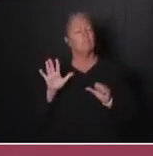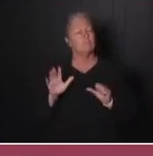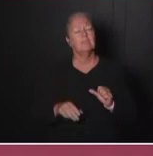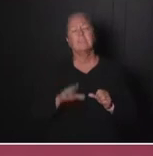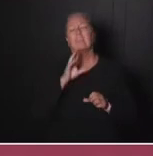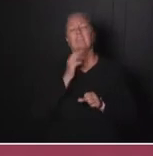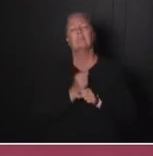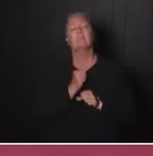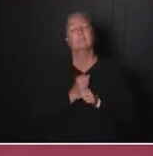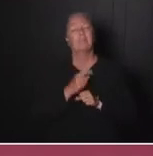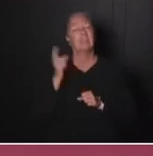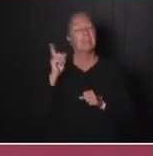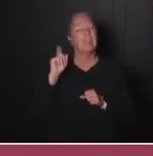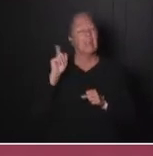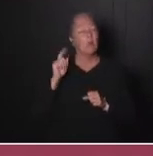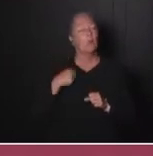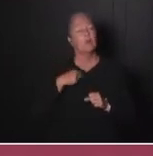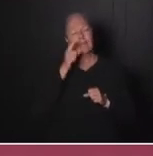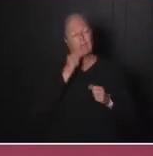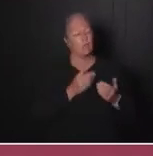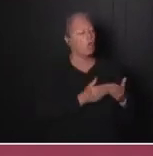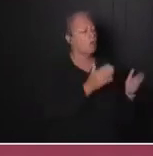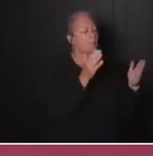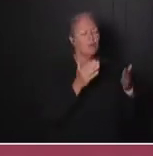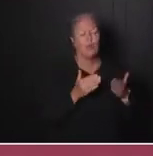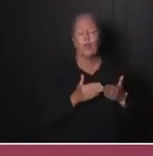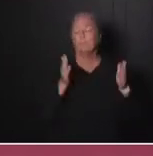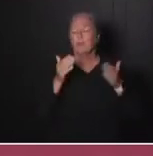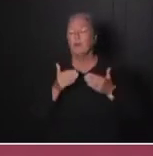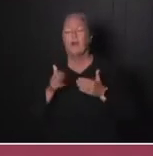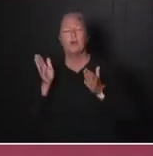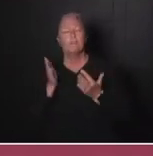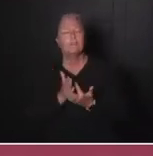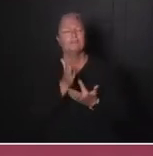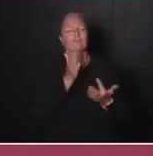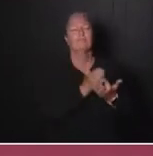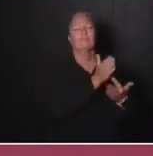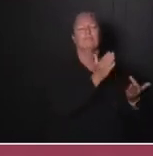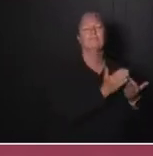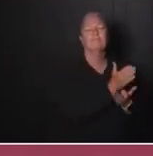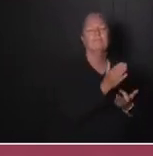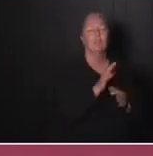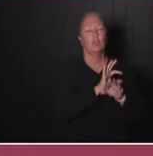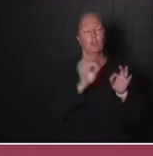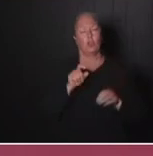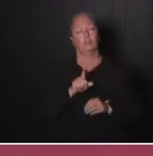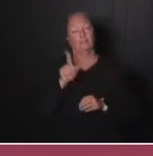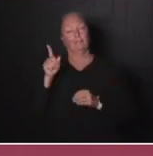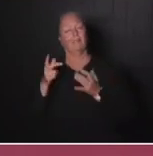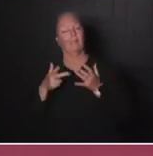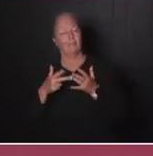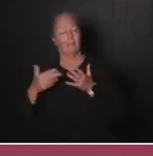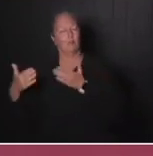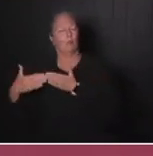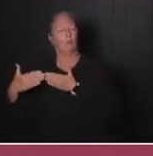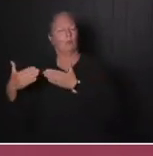that's opening doors, not closing them, enabling, listening when people tell him what's holding them back, not